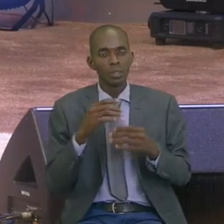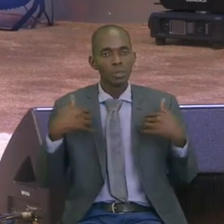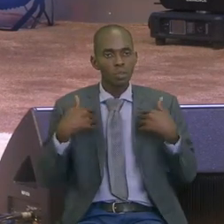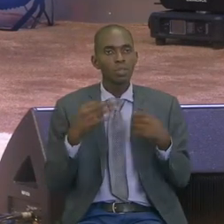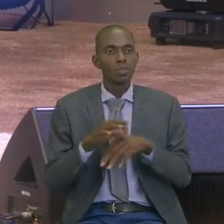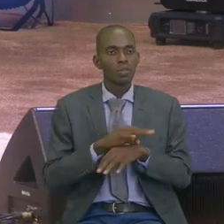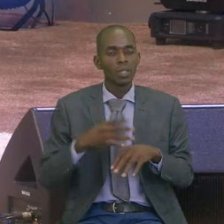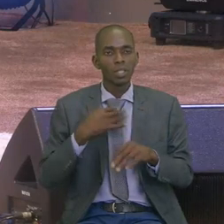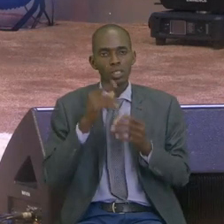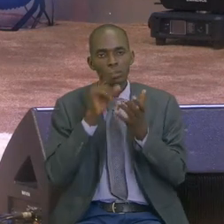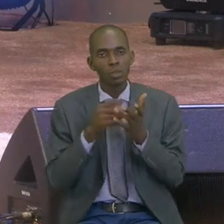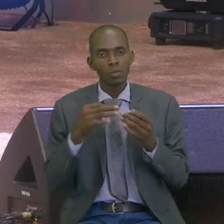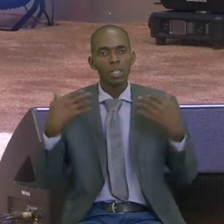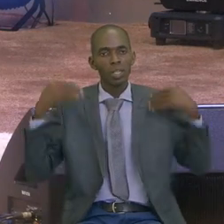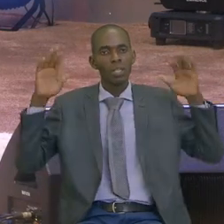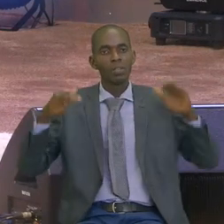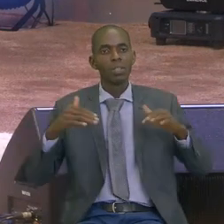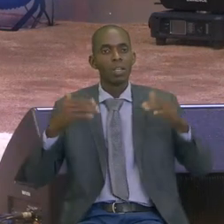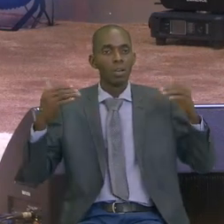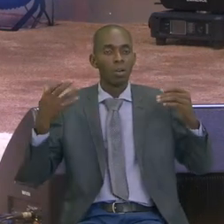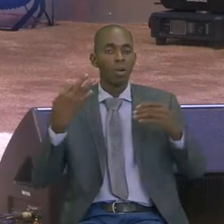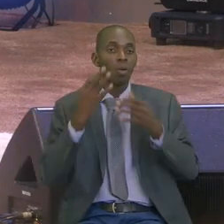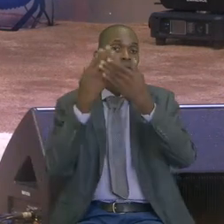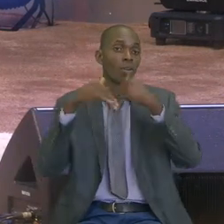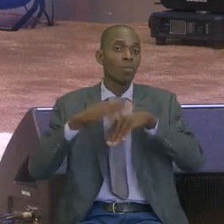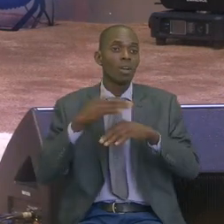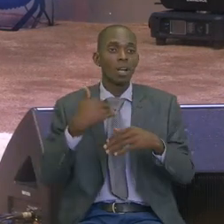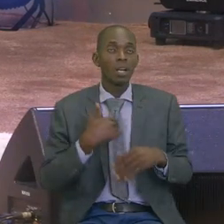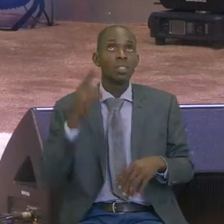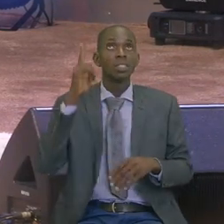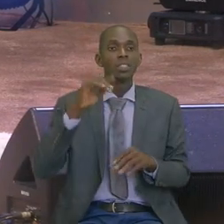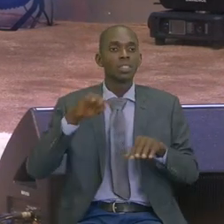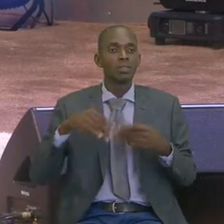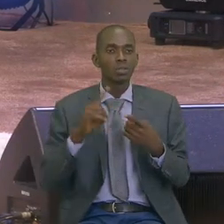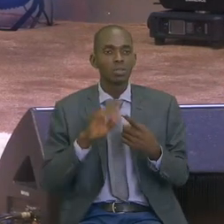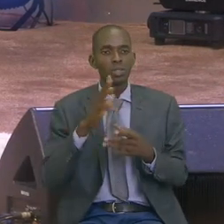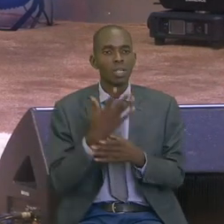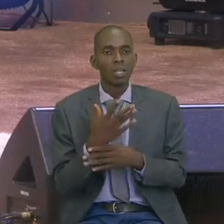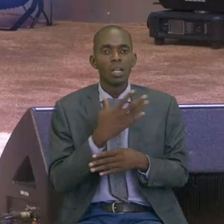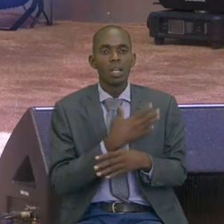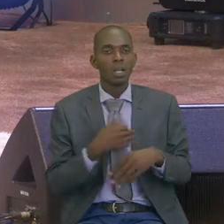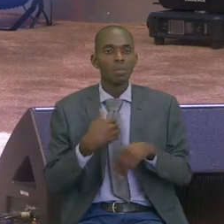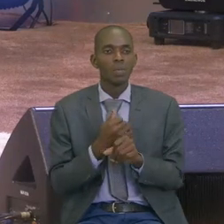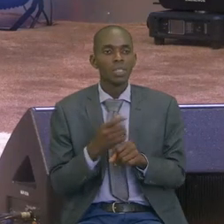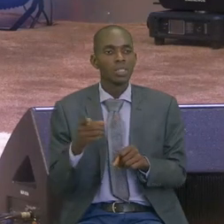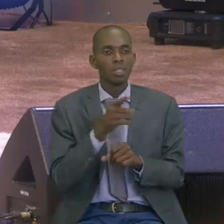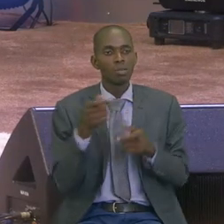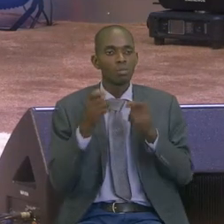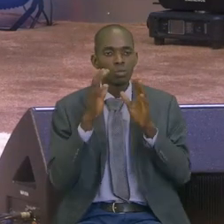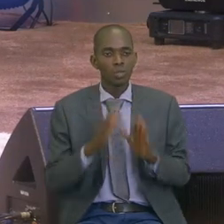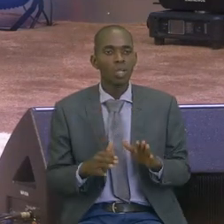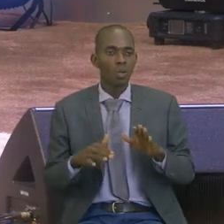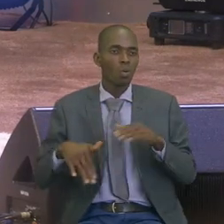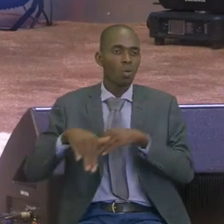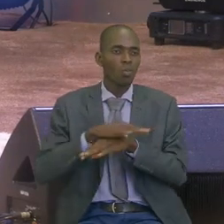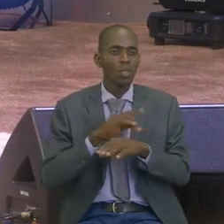into thine hand, and has made thee ruler over them all. Thou art